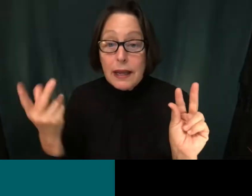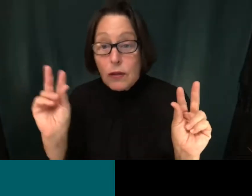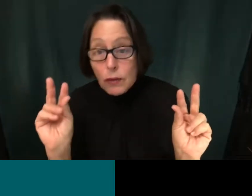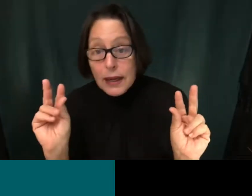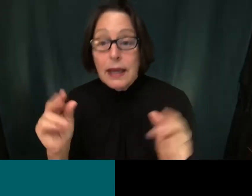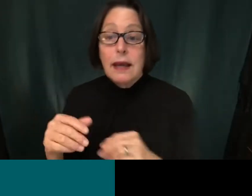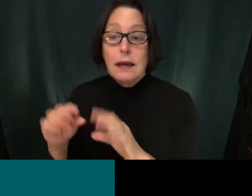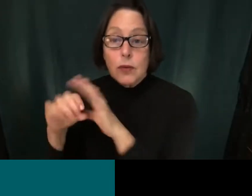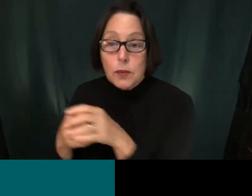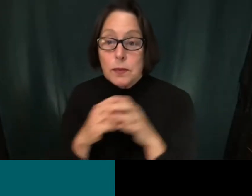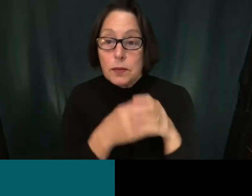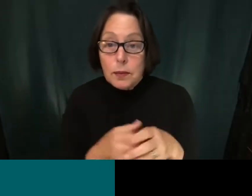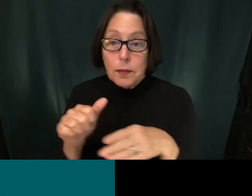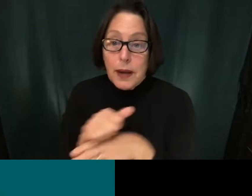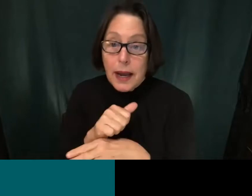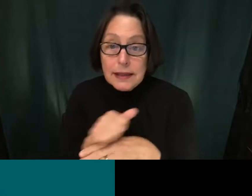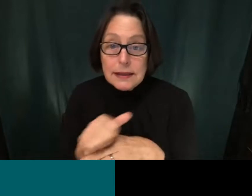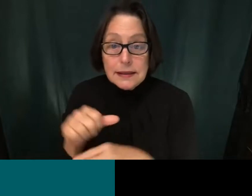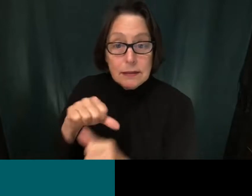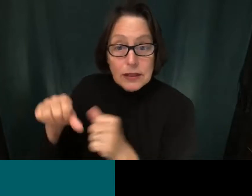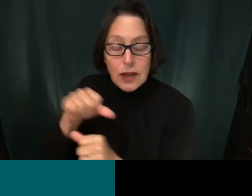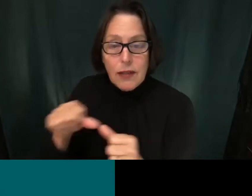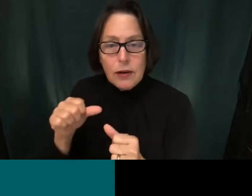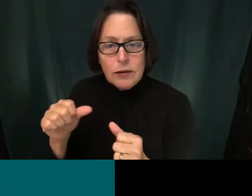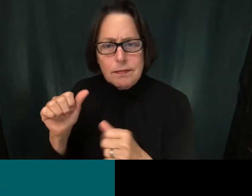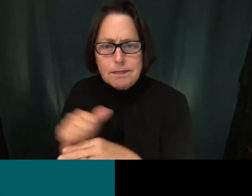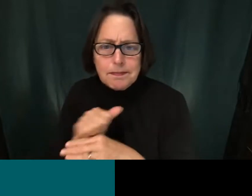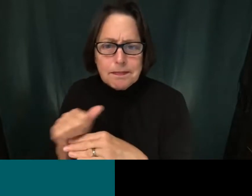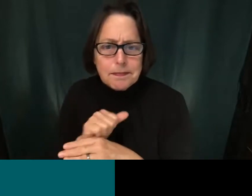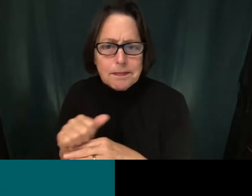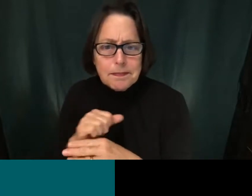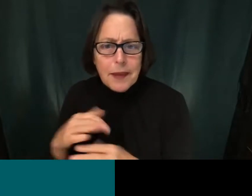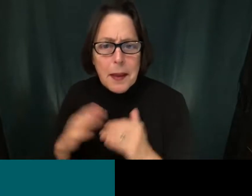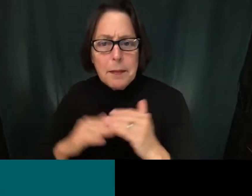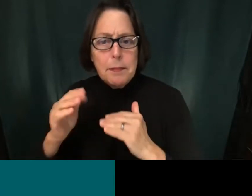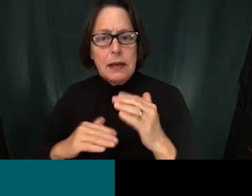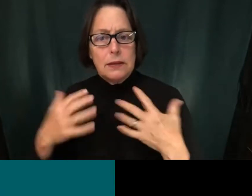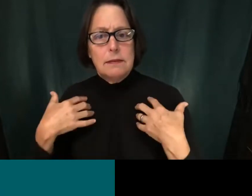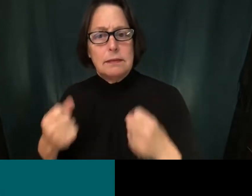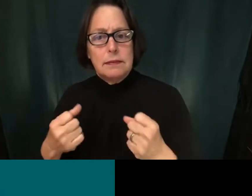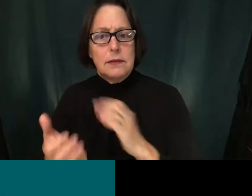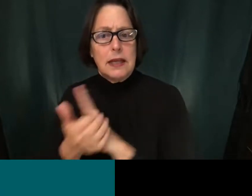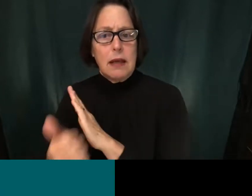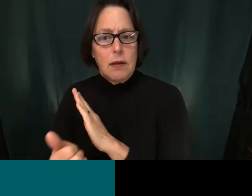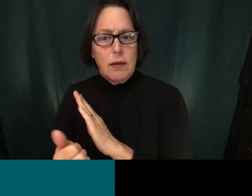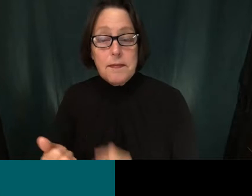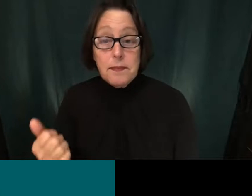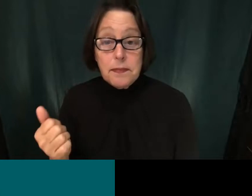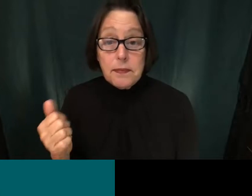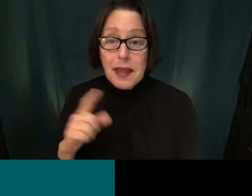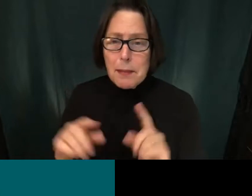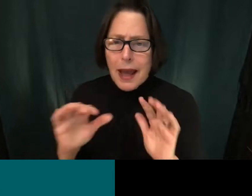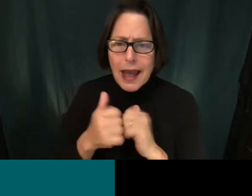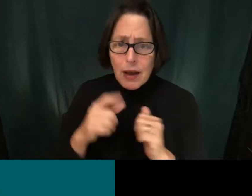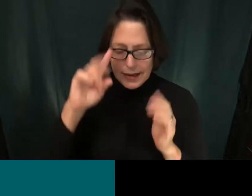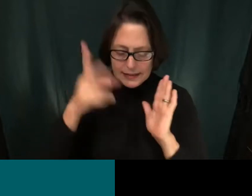we start to strengthen those muscles online. This is really the crux of the work I do with people. But how do you take that